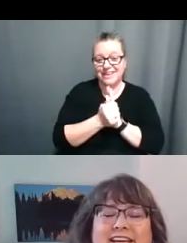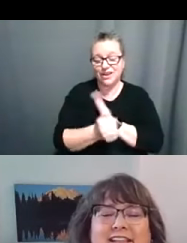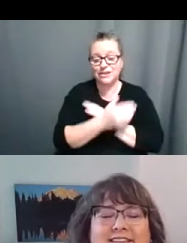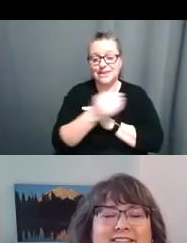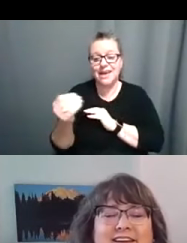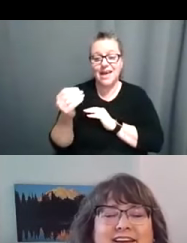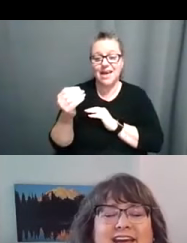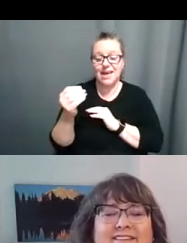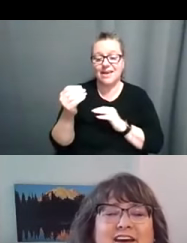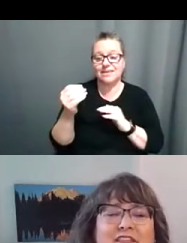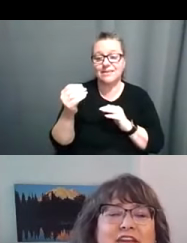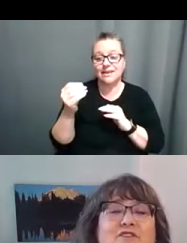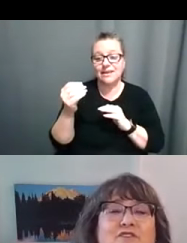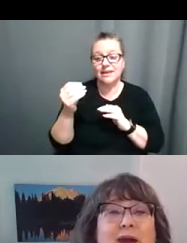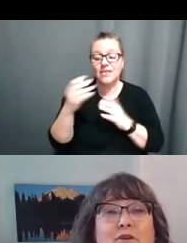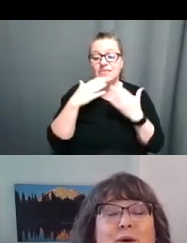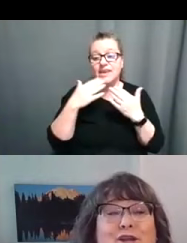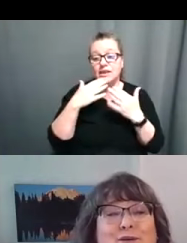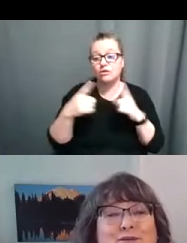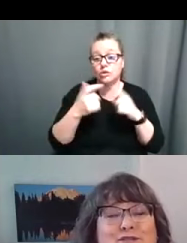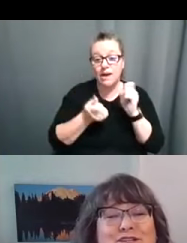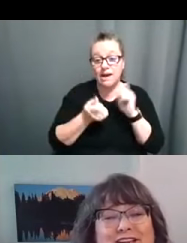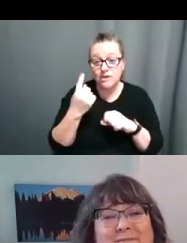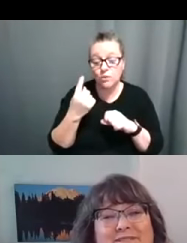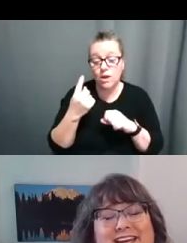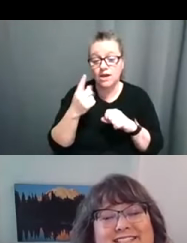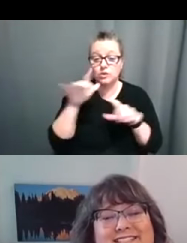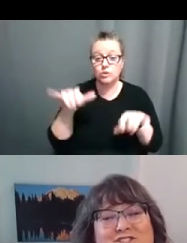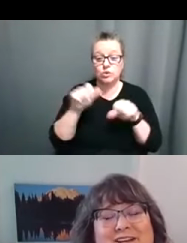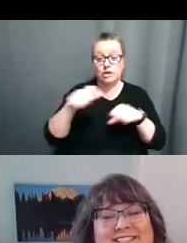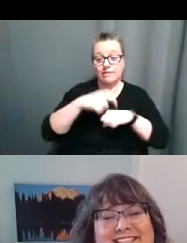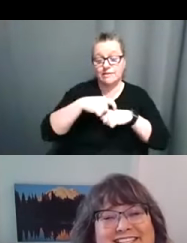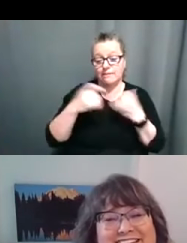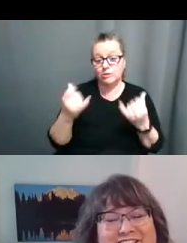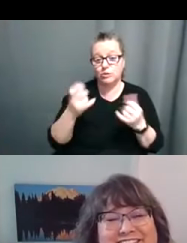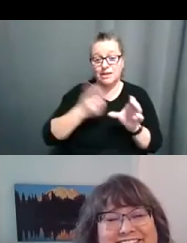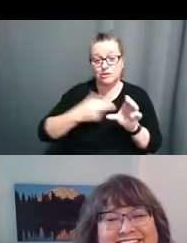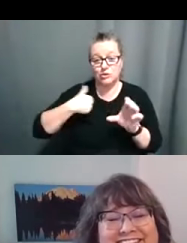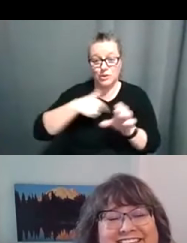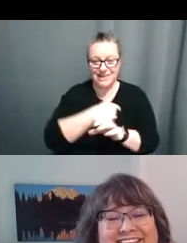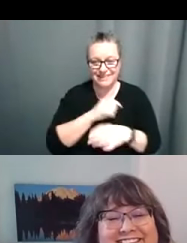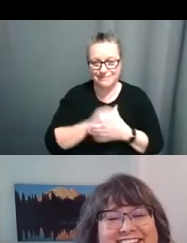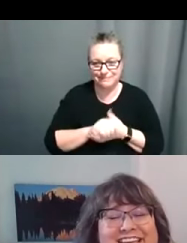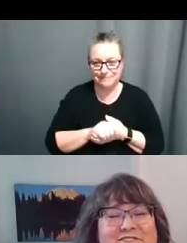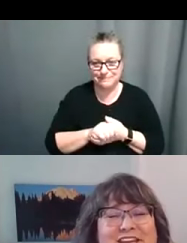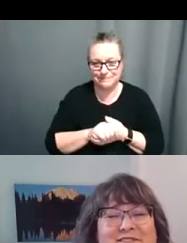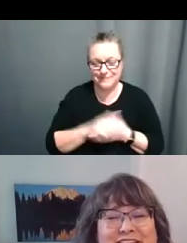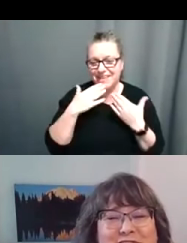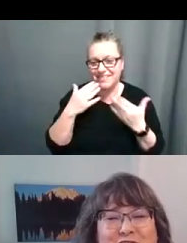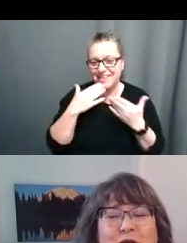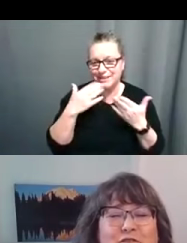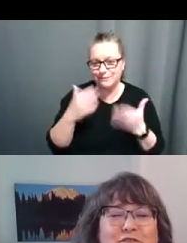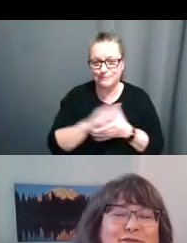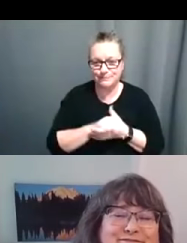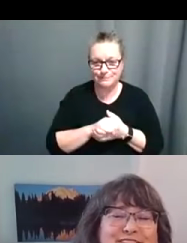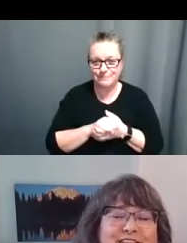and talents. And thank you to everyone who took time today to join us in this session. Thank you, thank you, thank you.